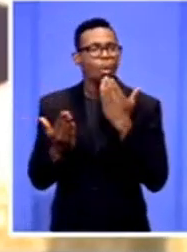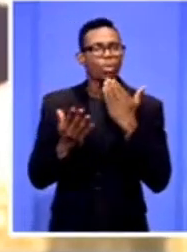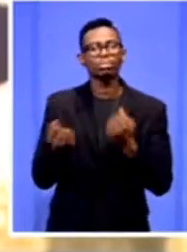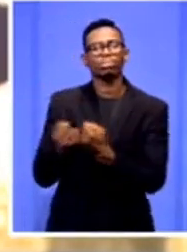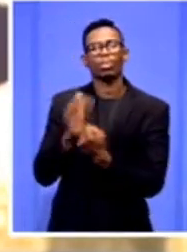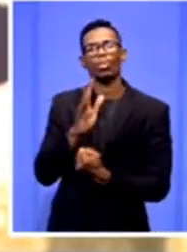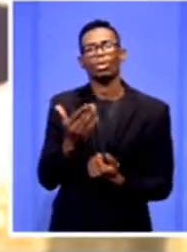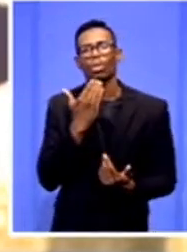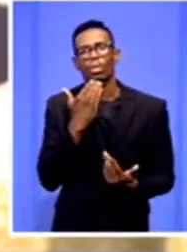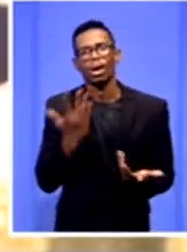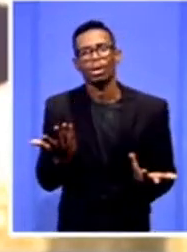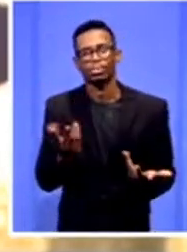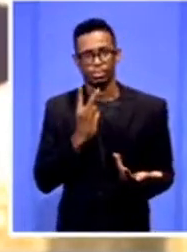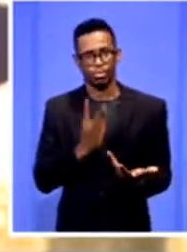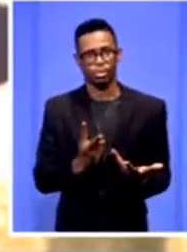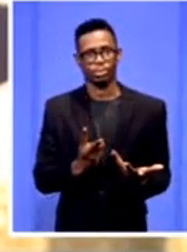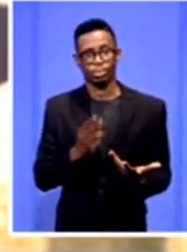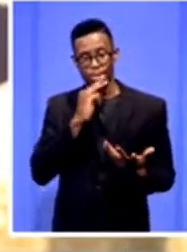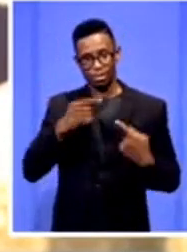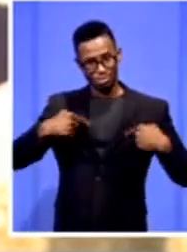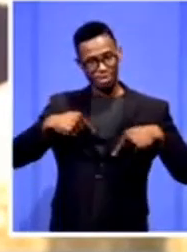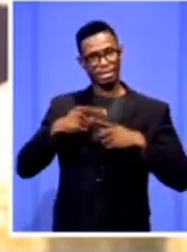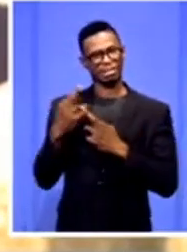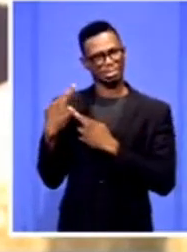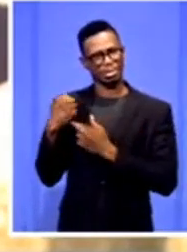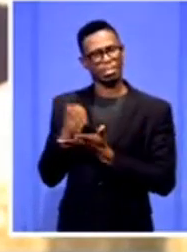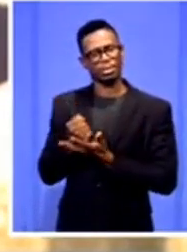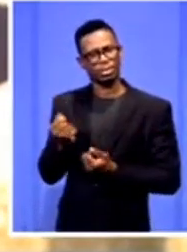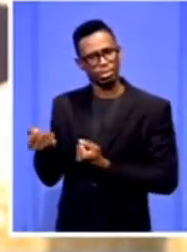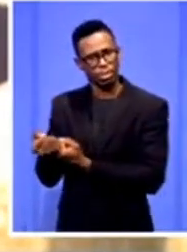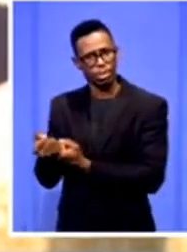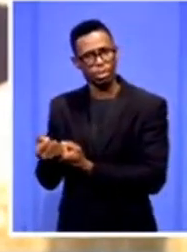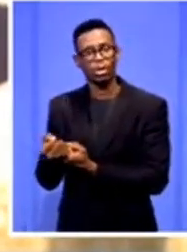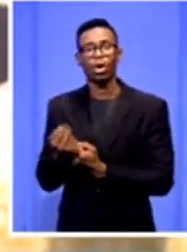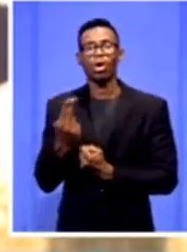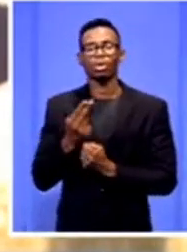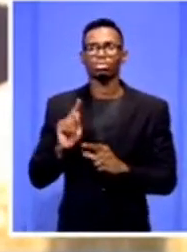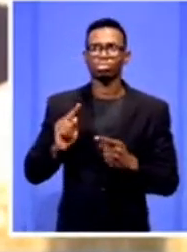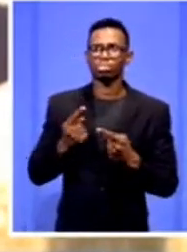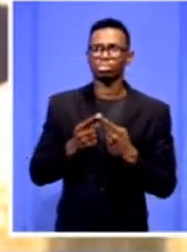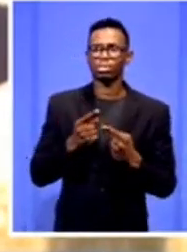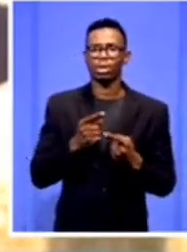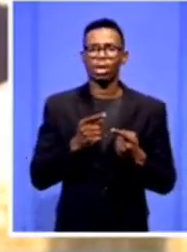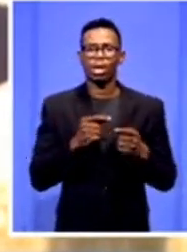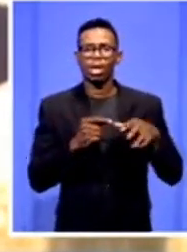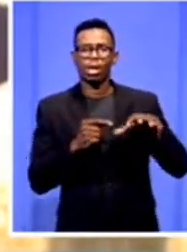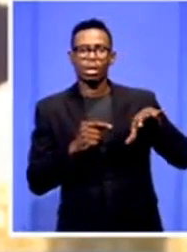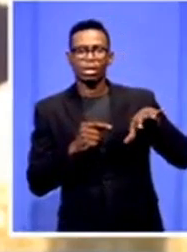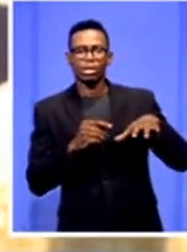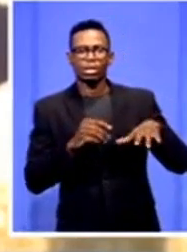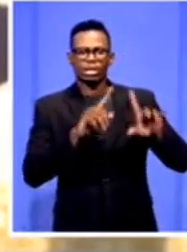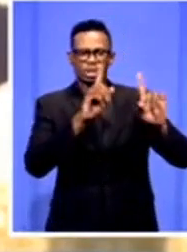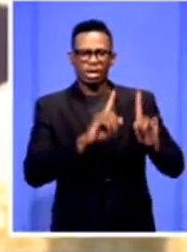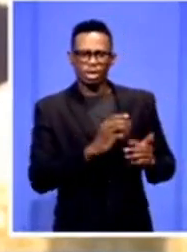164 jobs have been created in the Malutiapofung special zone, special economic zone, which is planning,